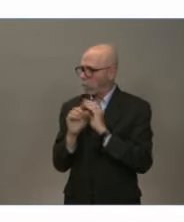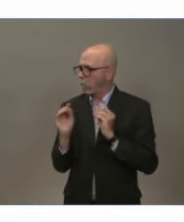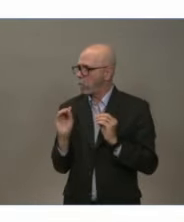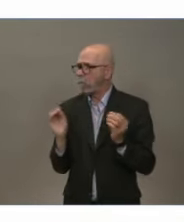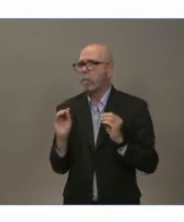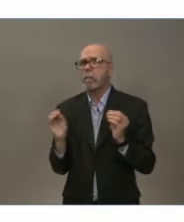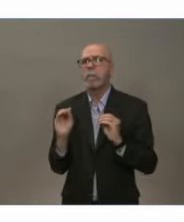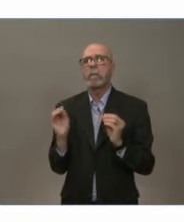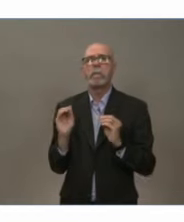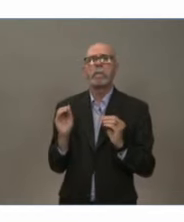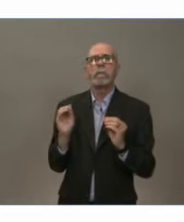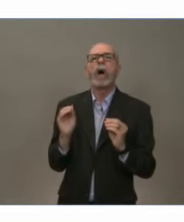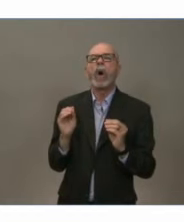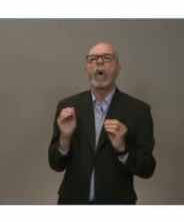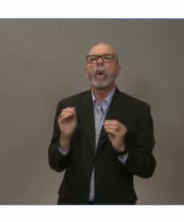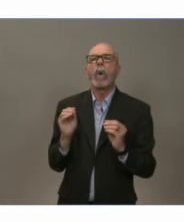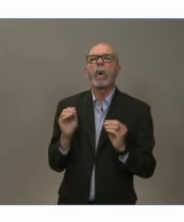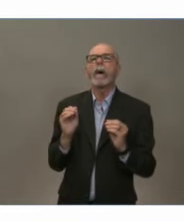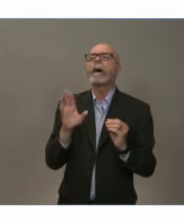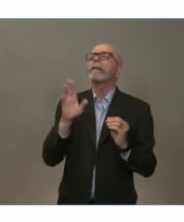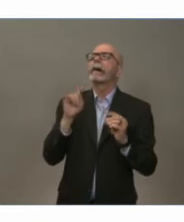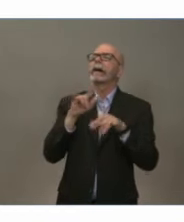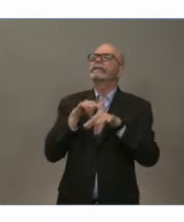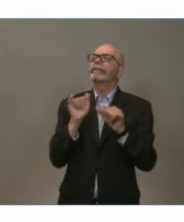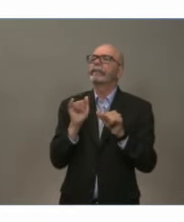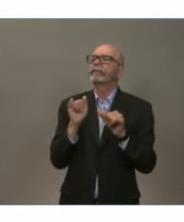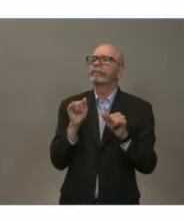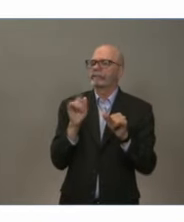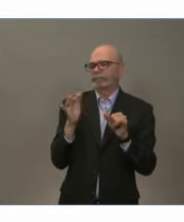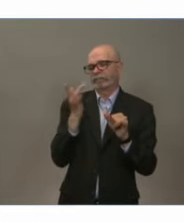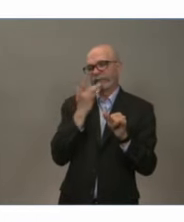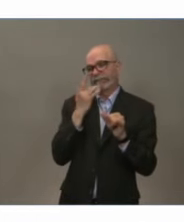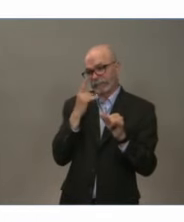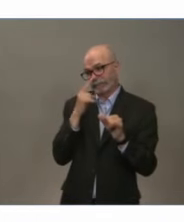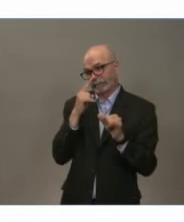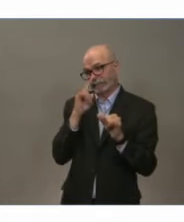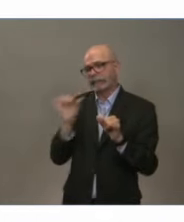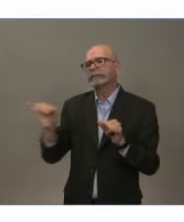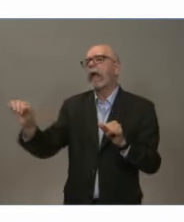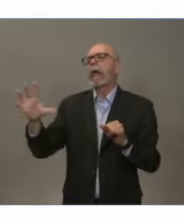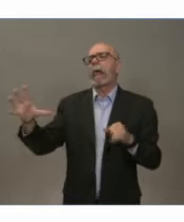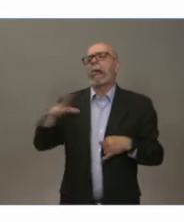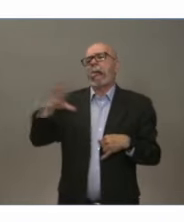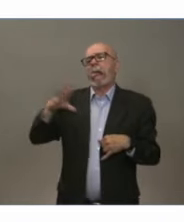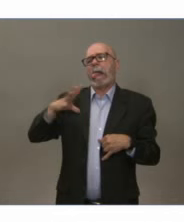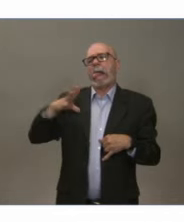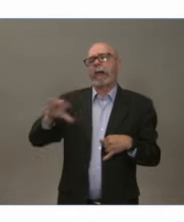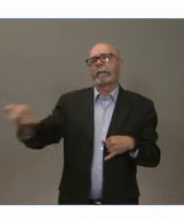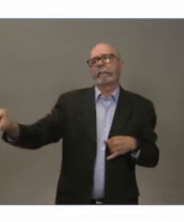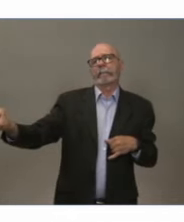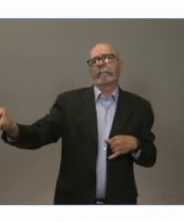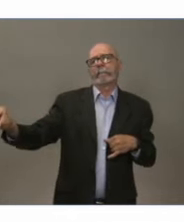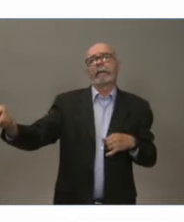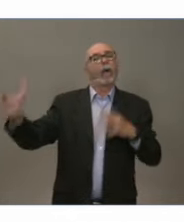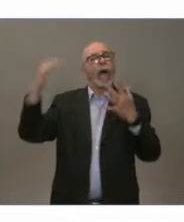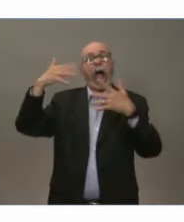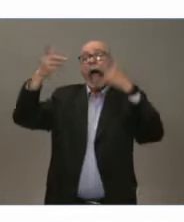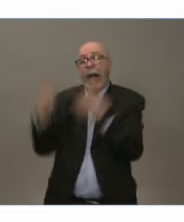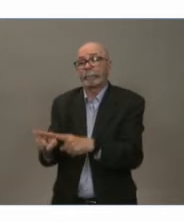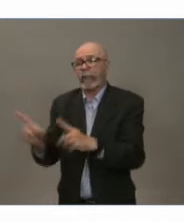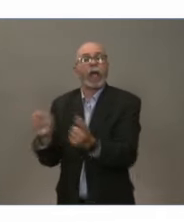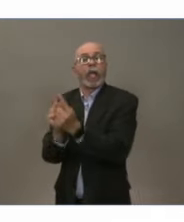in the period, they still have to stick with that 14-day isolation, because it can take up to 14 days for the virus